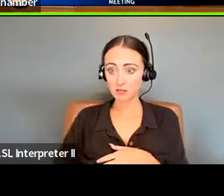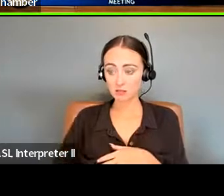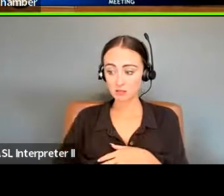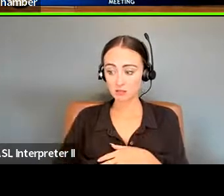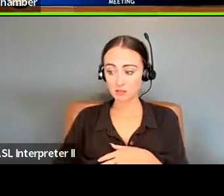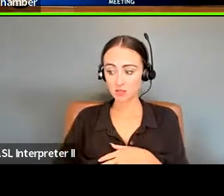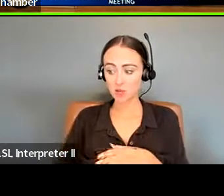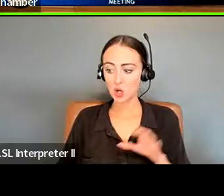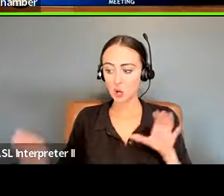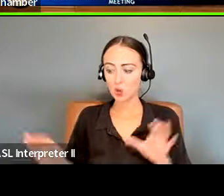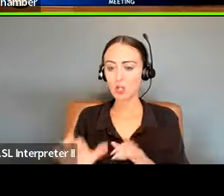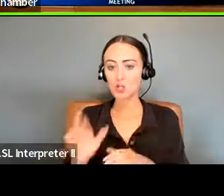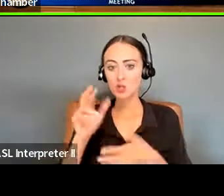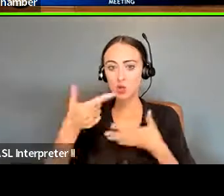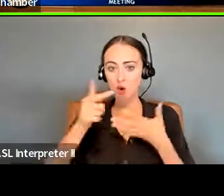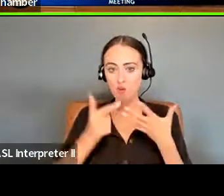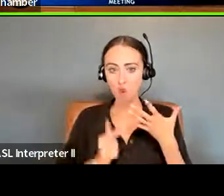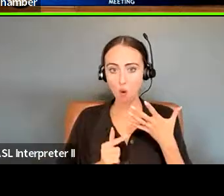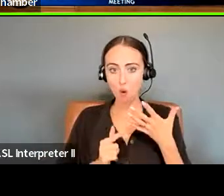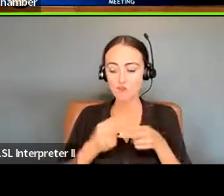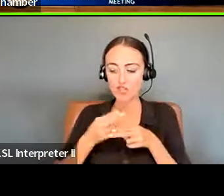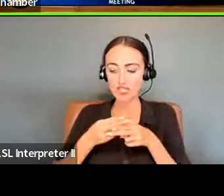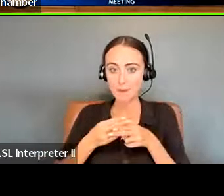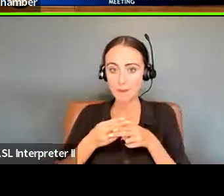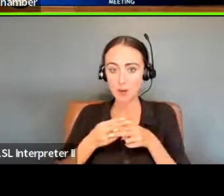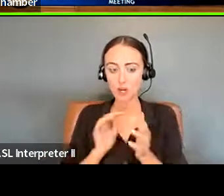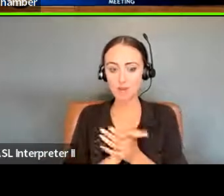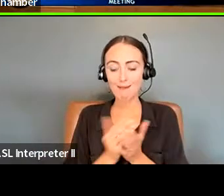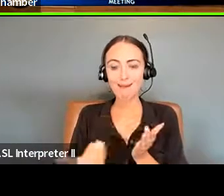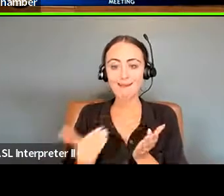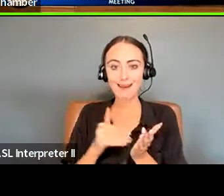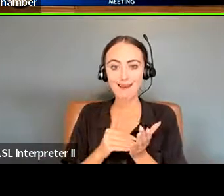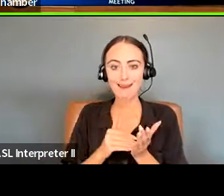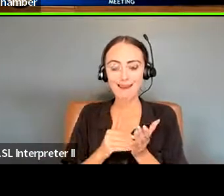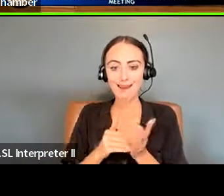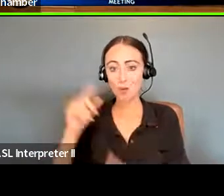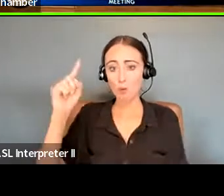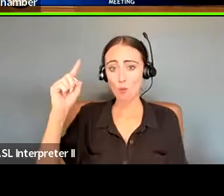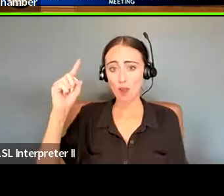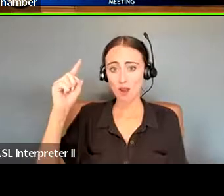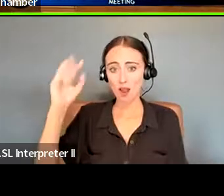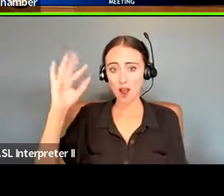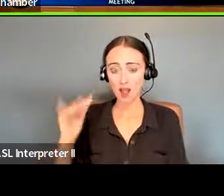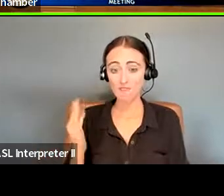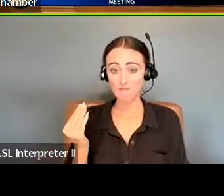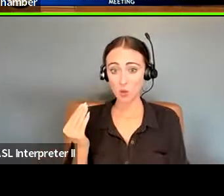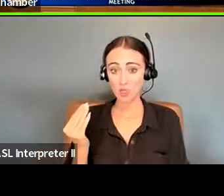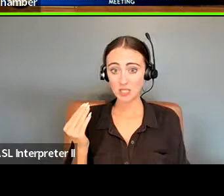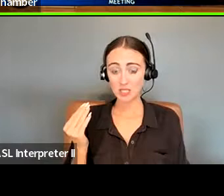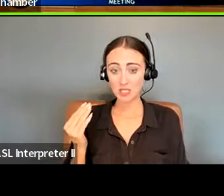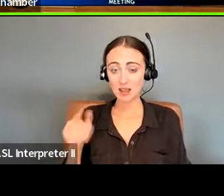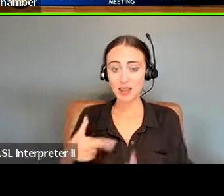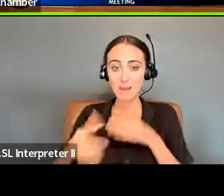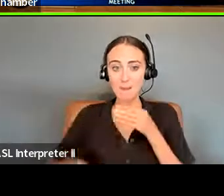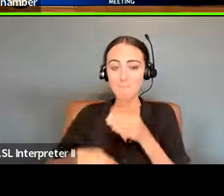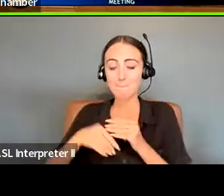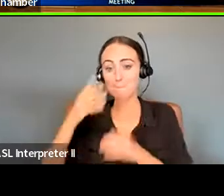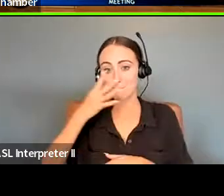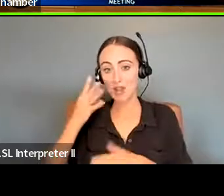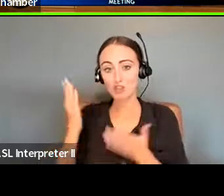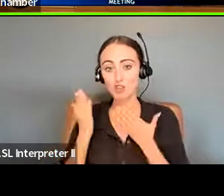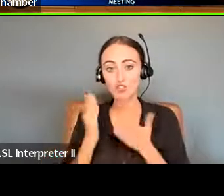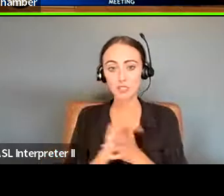We'll do a roll call on these temporaries. Again, it's 1 through 14 plus the migrant